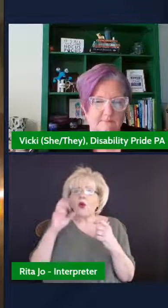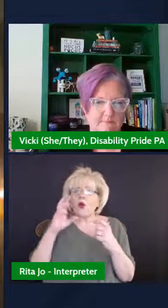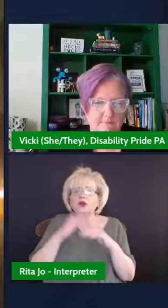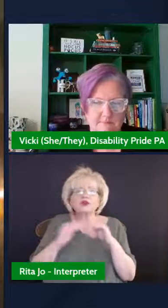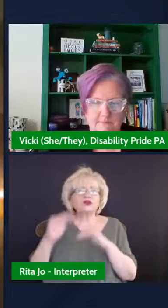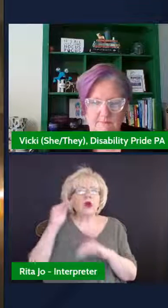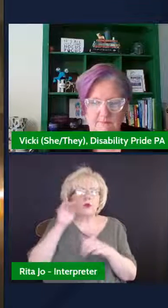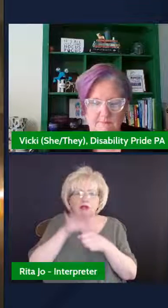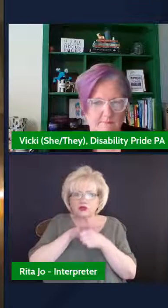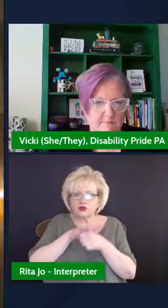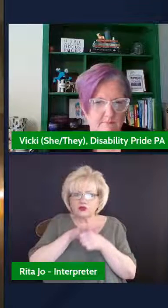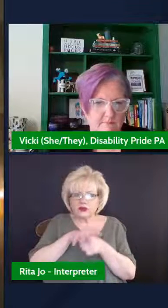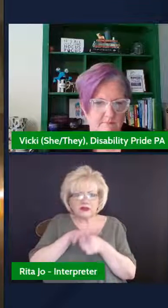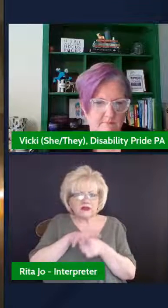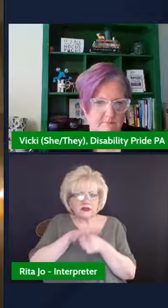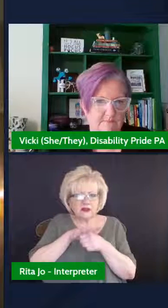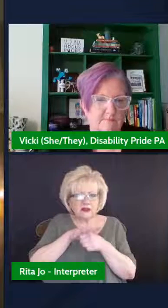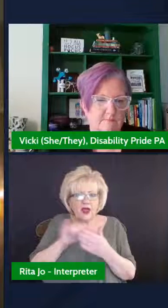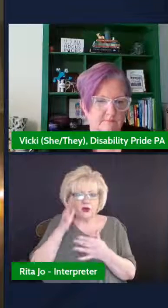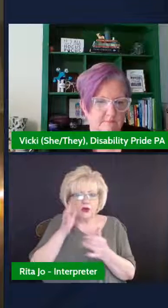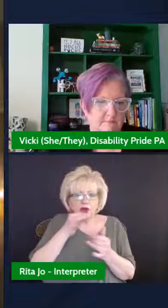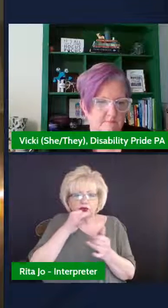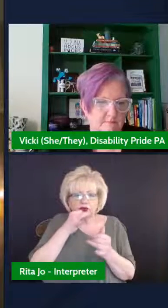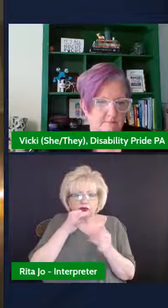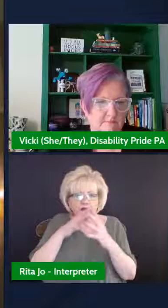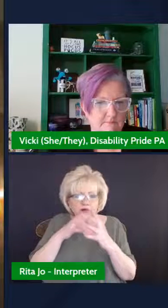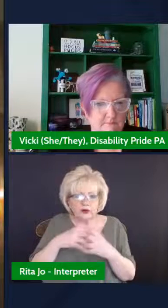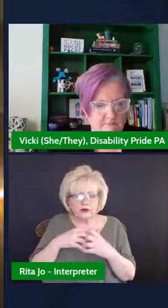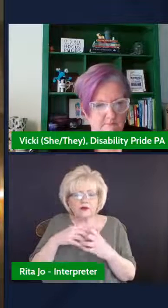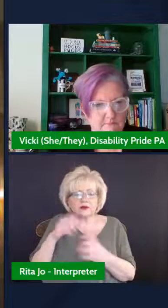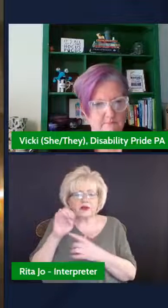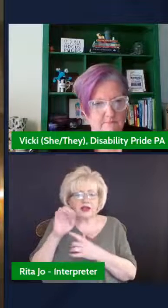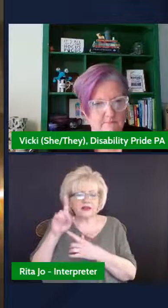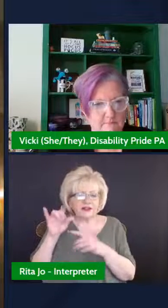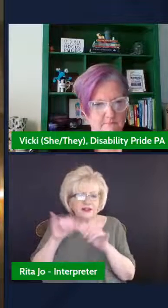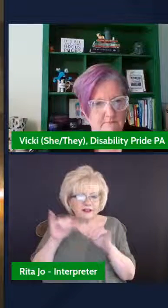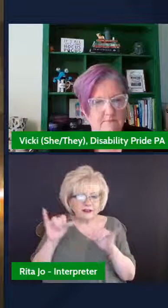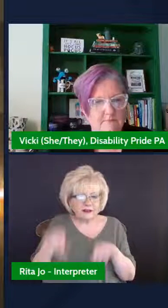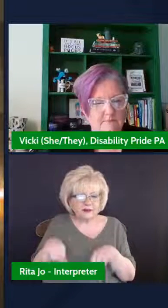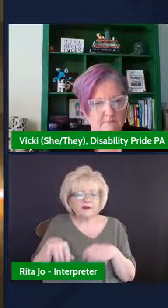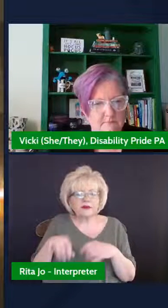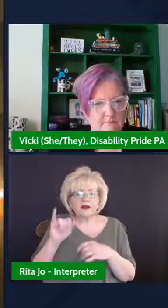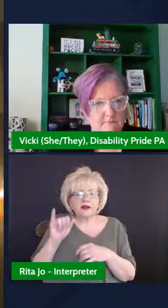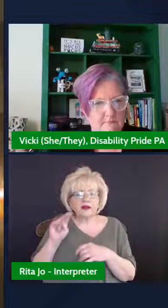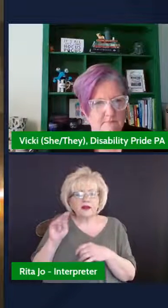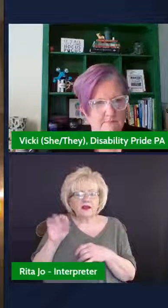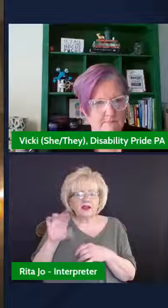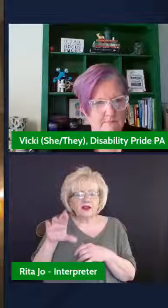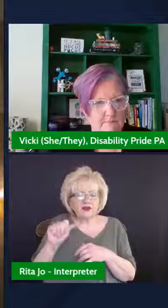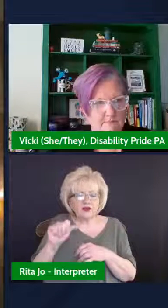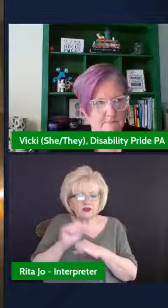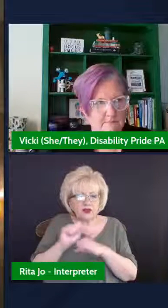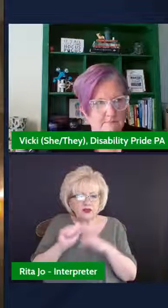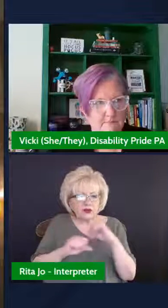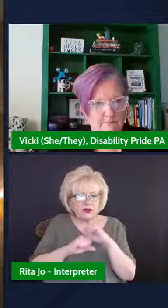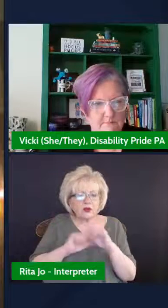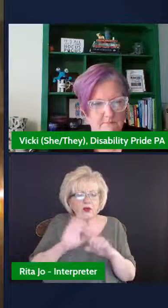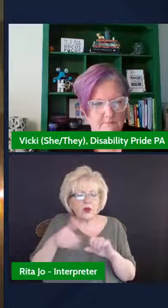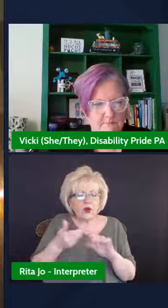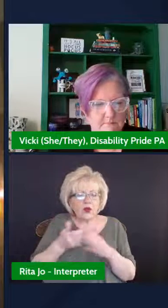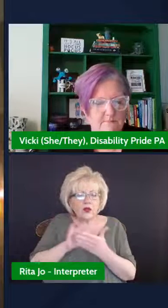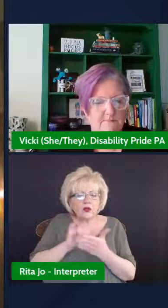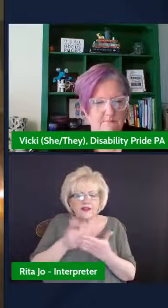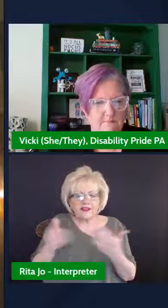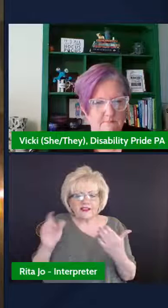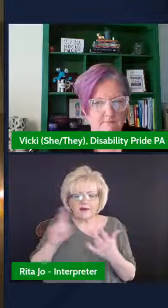stress that it's on the verge of crumbling. Our education system, our health system, our infrastructure, all of those things need to be